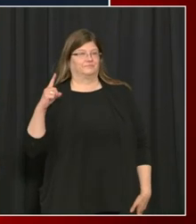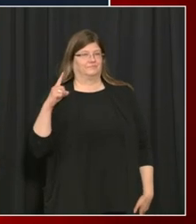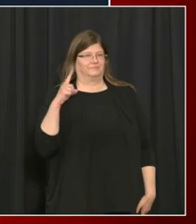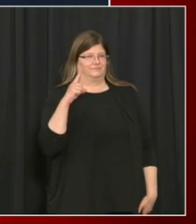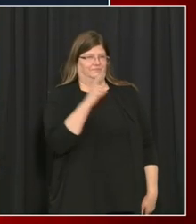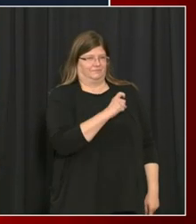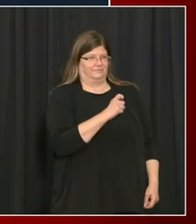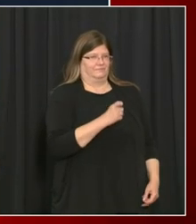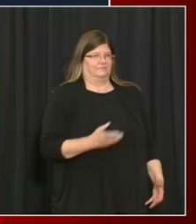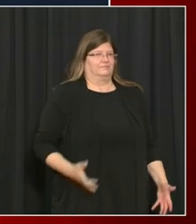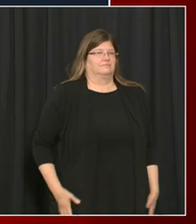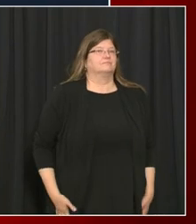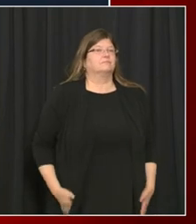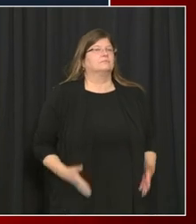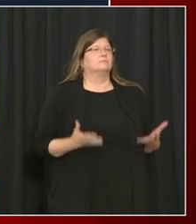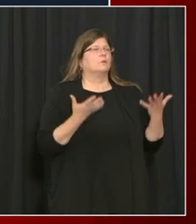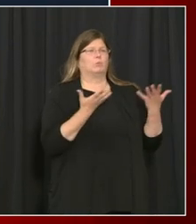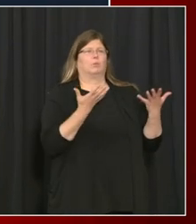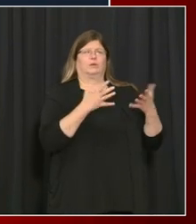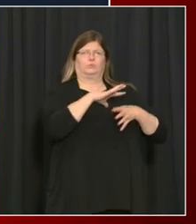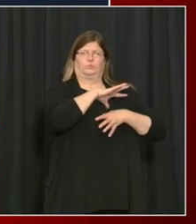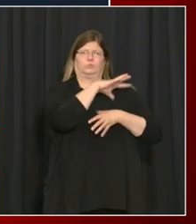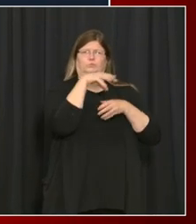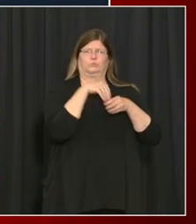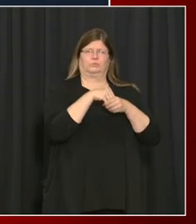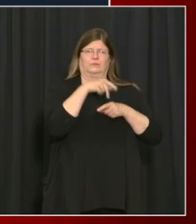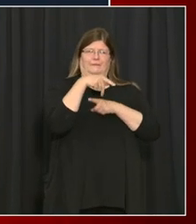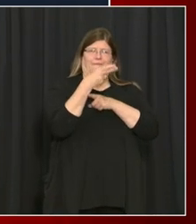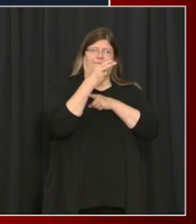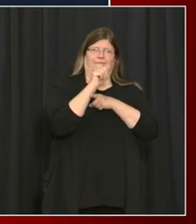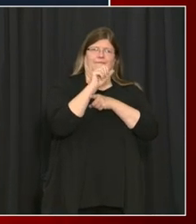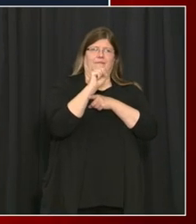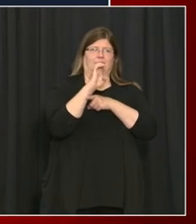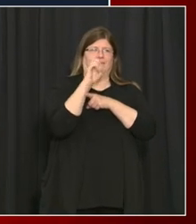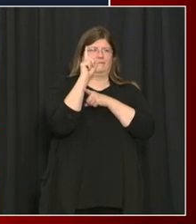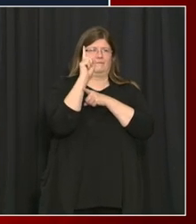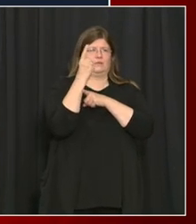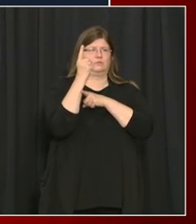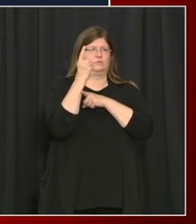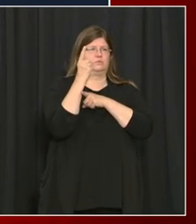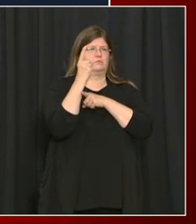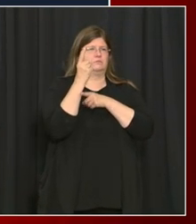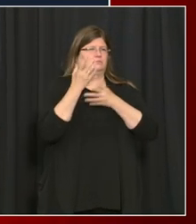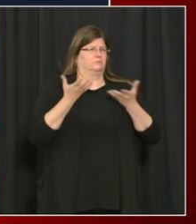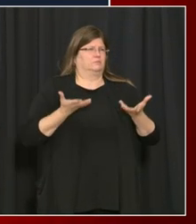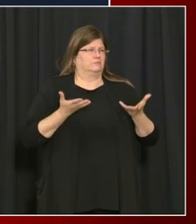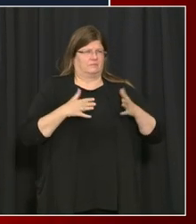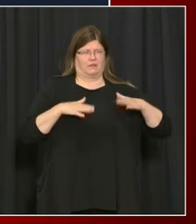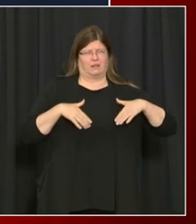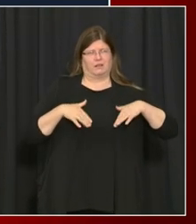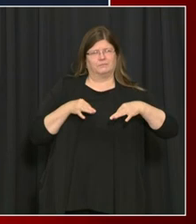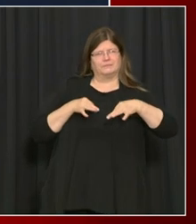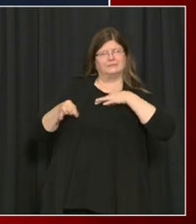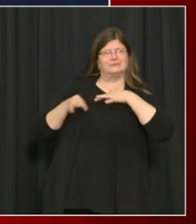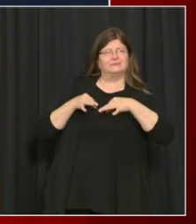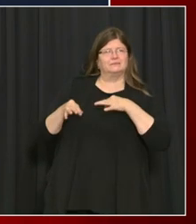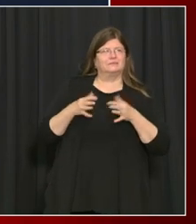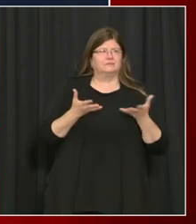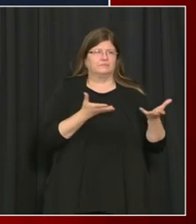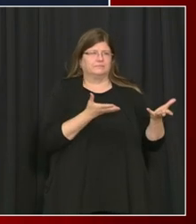For example, I saw dog parks included, and I think the re-advisory group recommended only a limited amount of dog parks reopened.